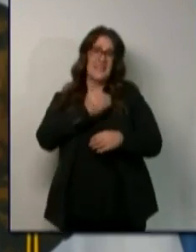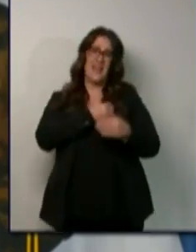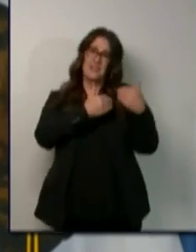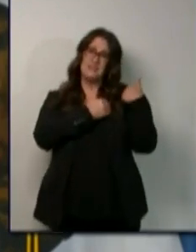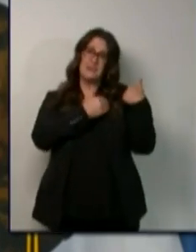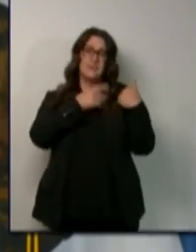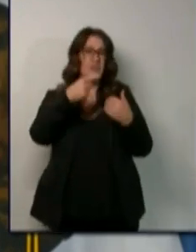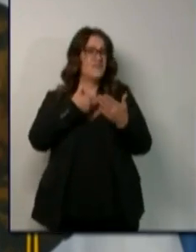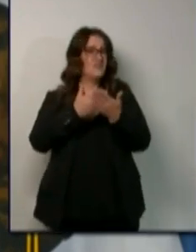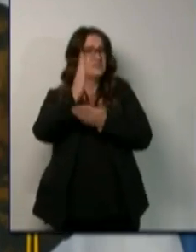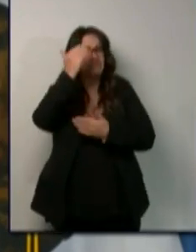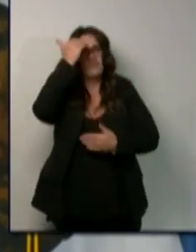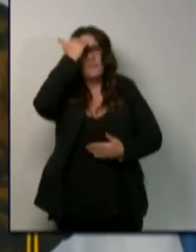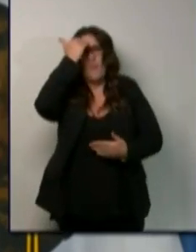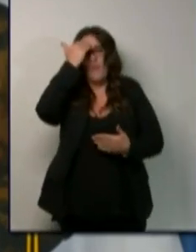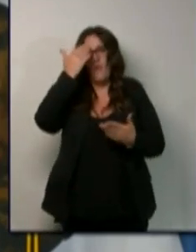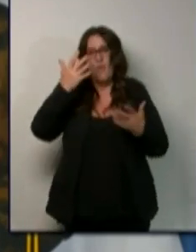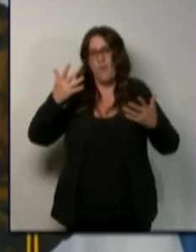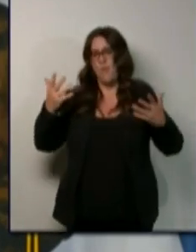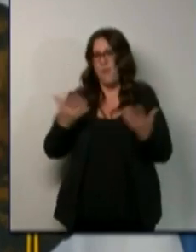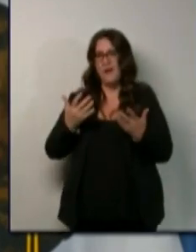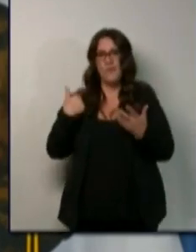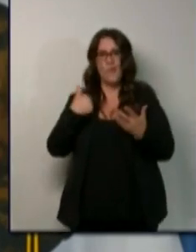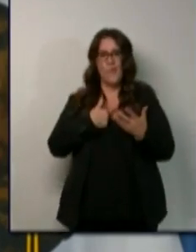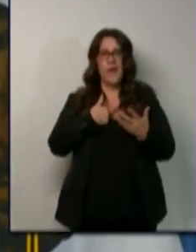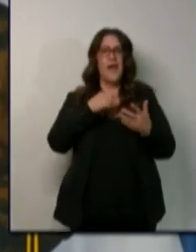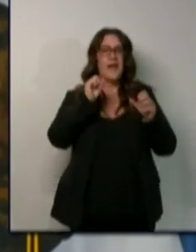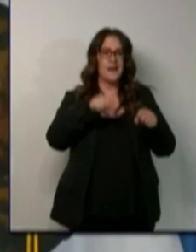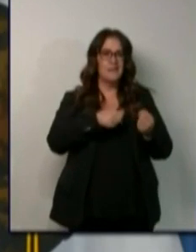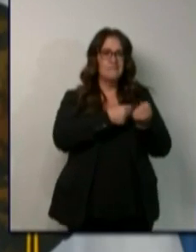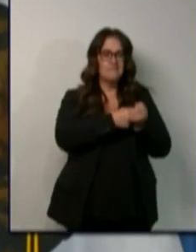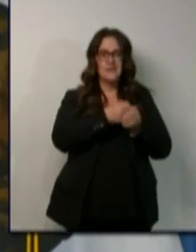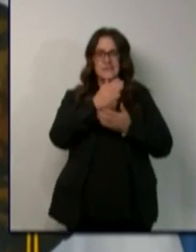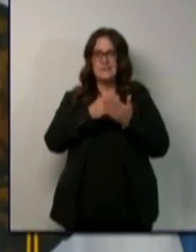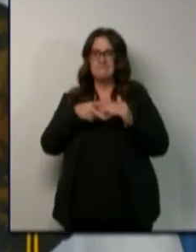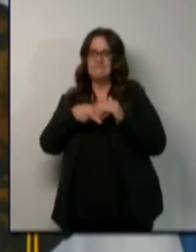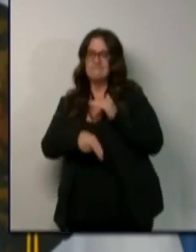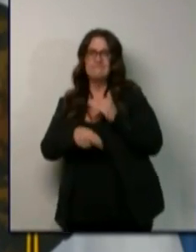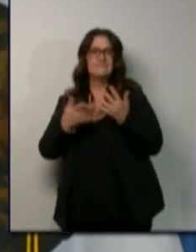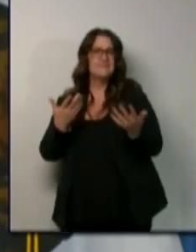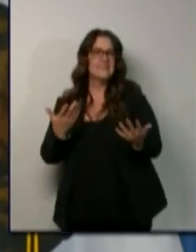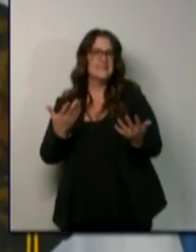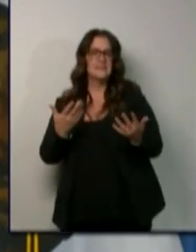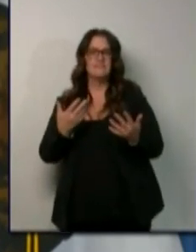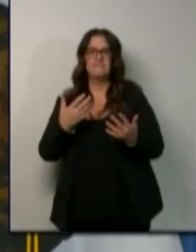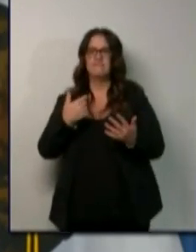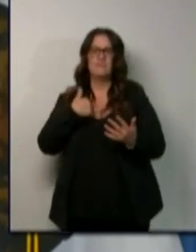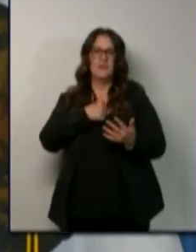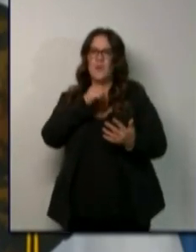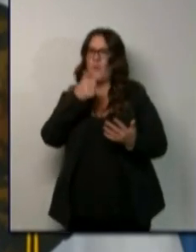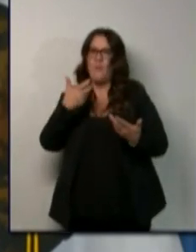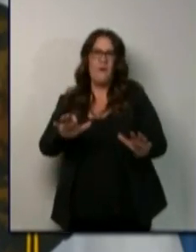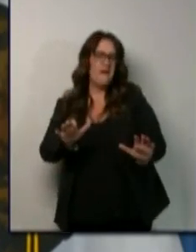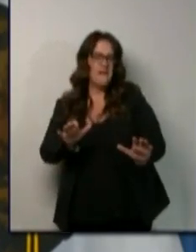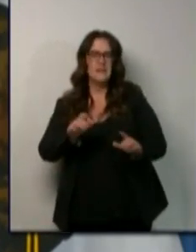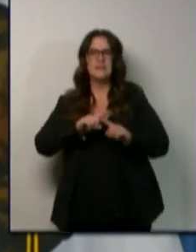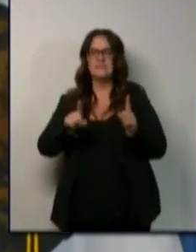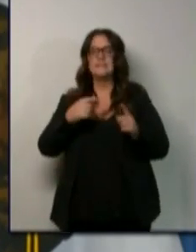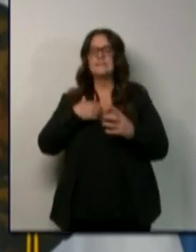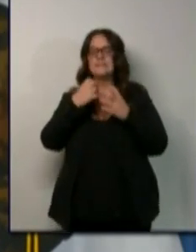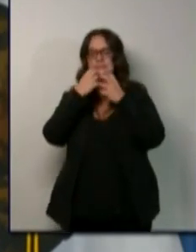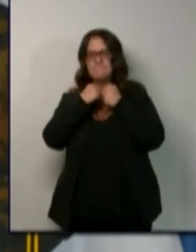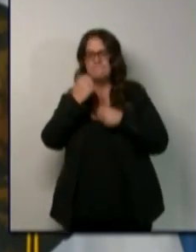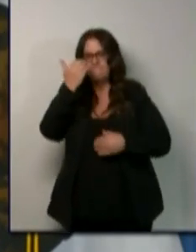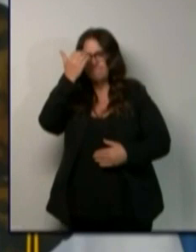know. You will hear of cuts that make none of us proud, but the values, nonetheless, we are